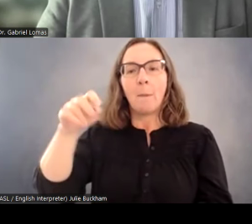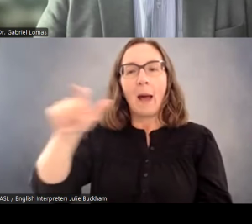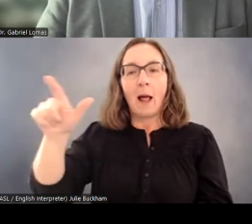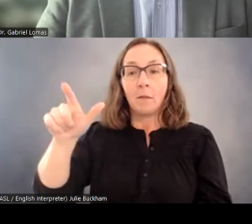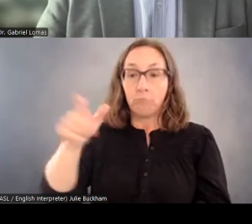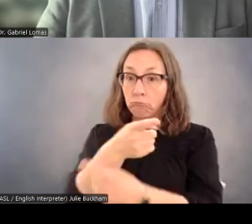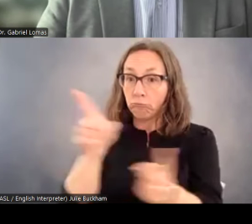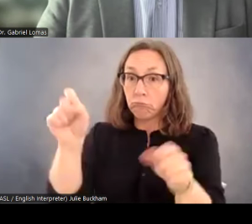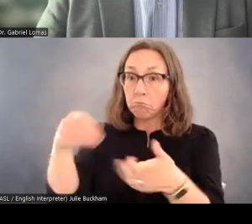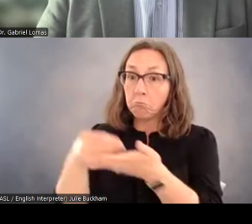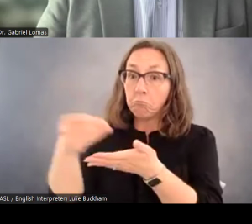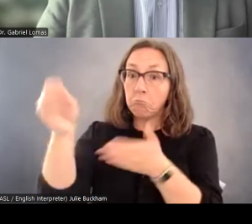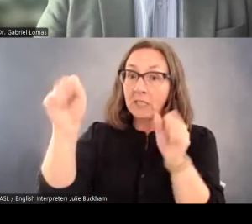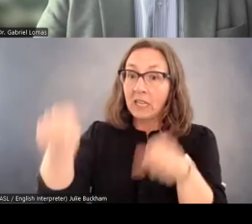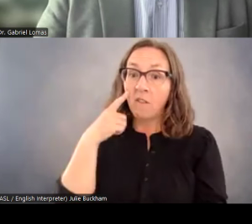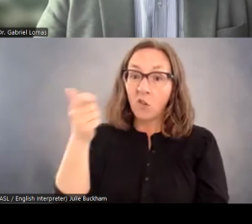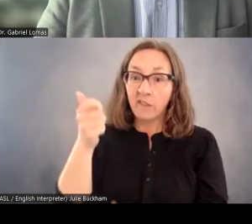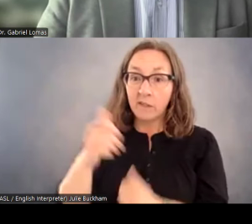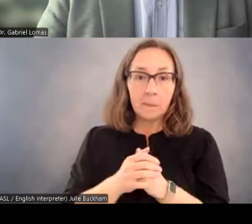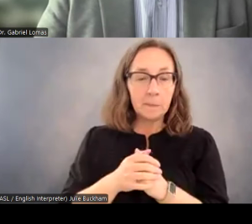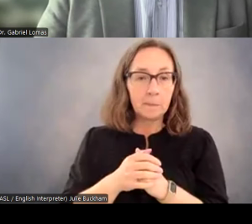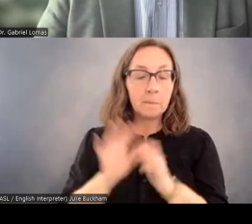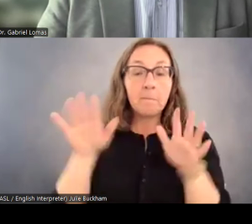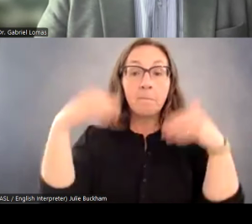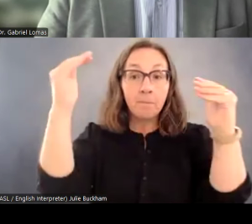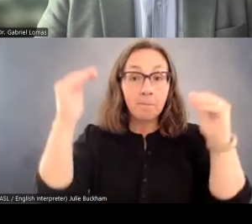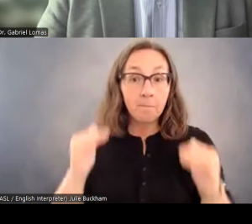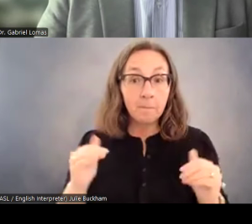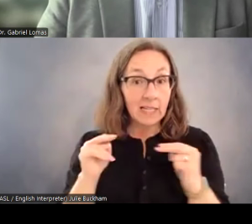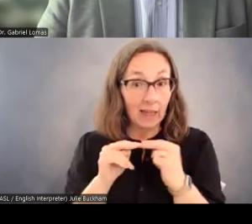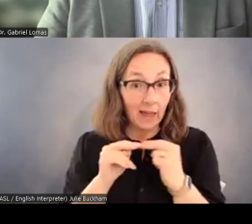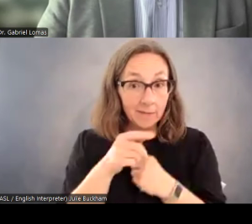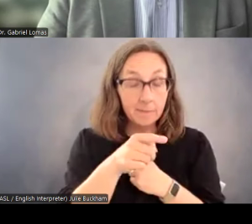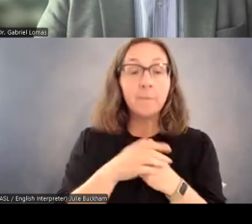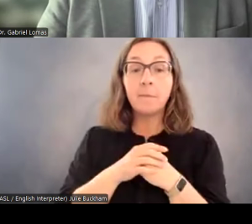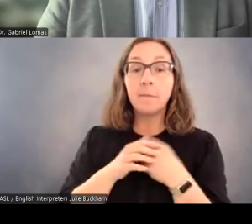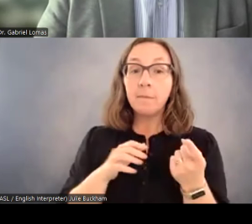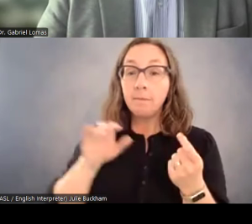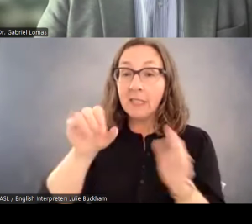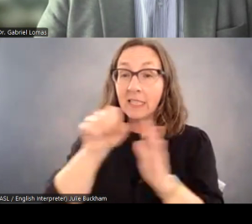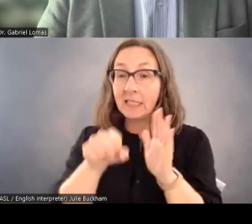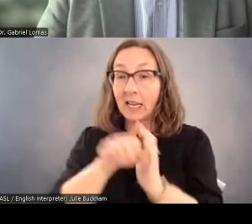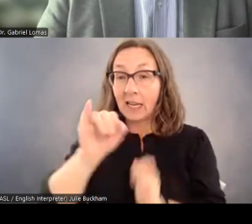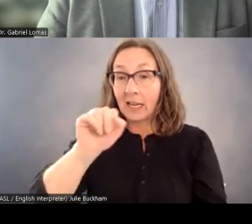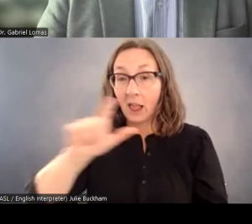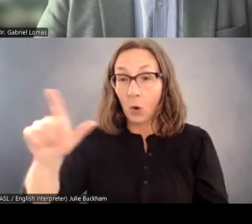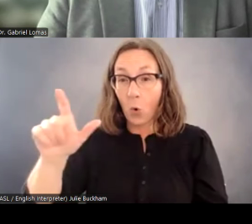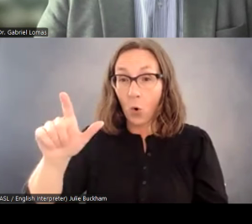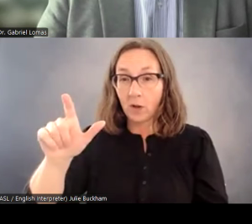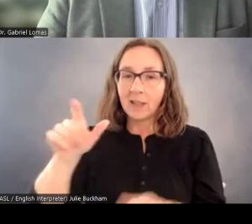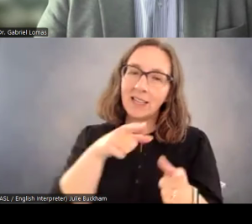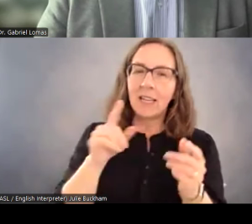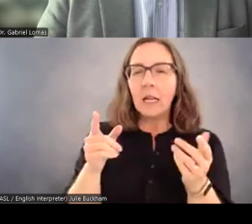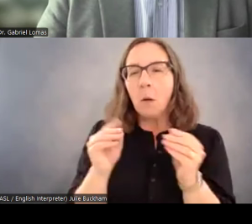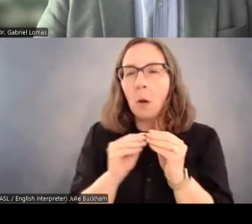it. Next slide. Now in Illinois, what they do to be a bit more discreet, a